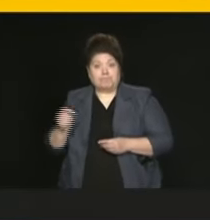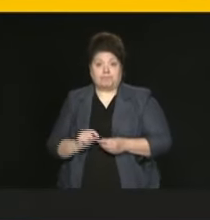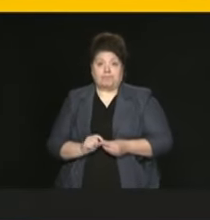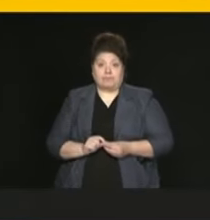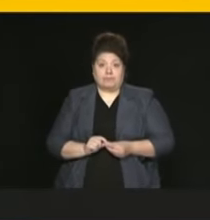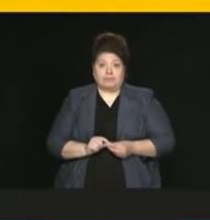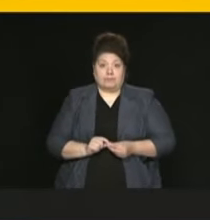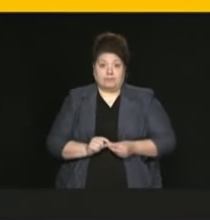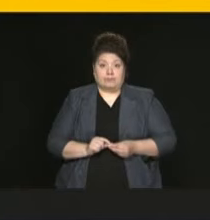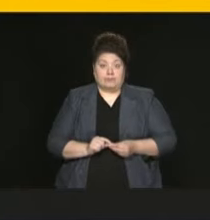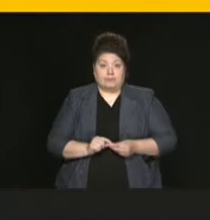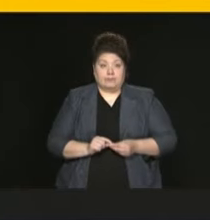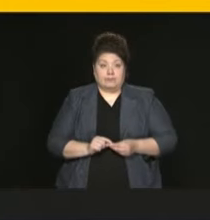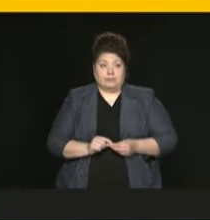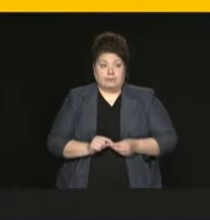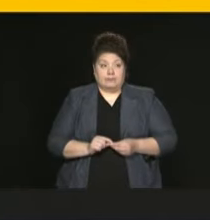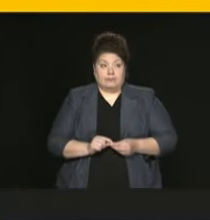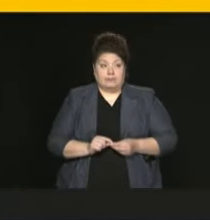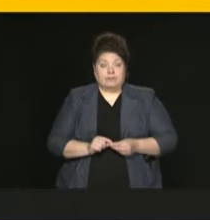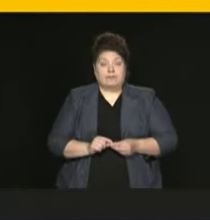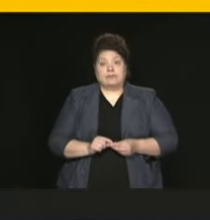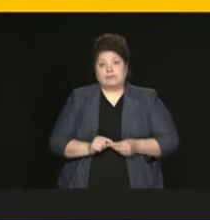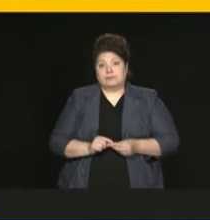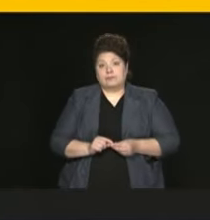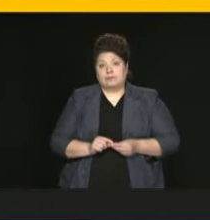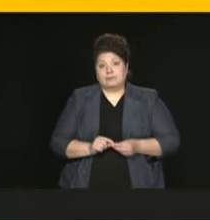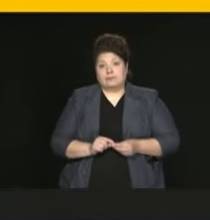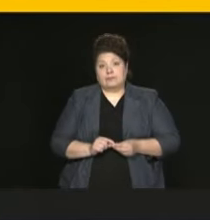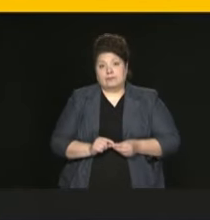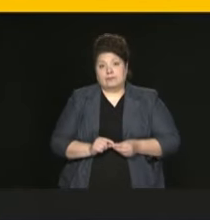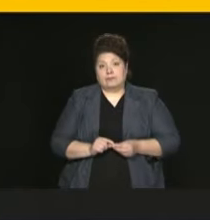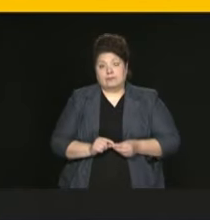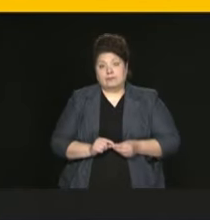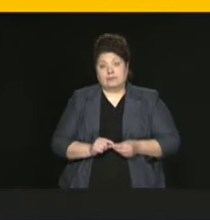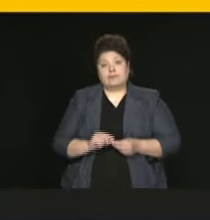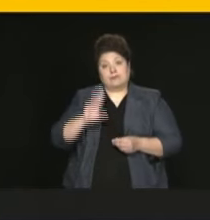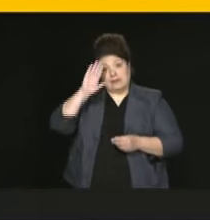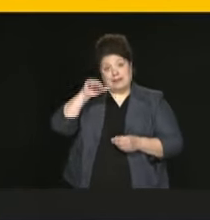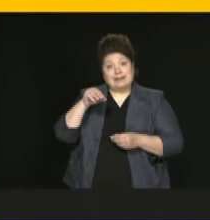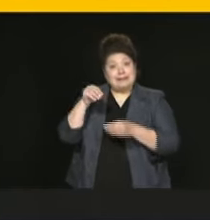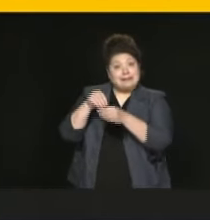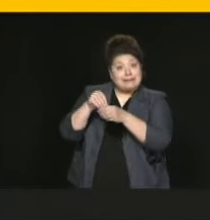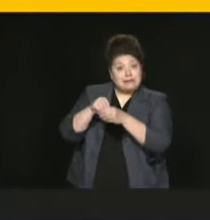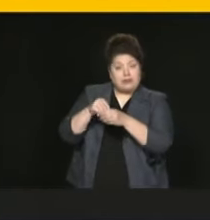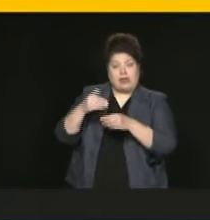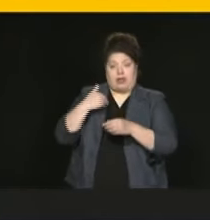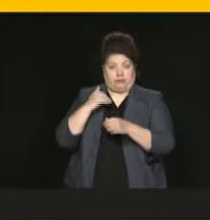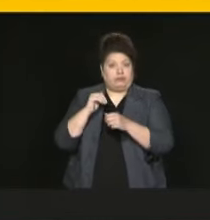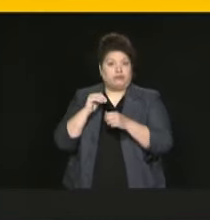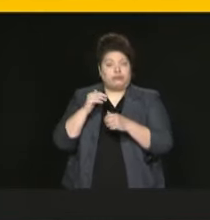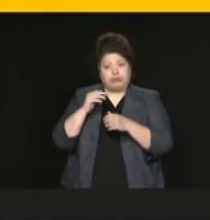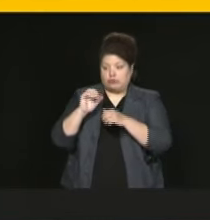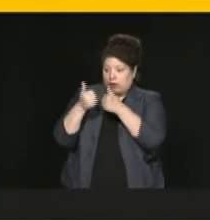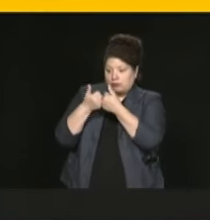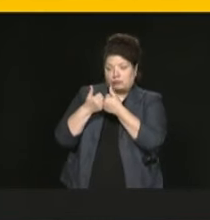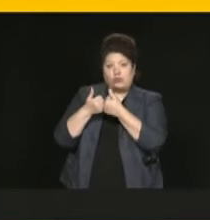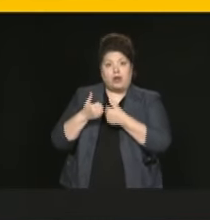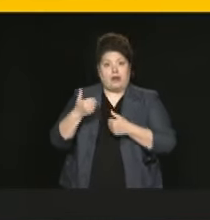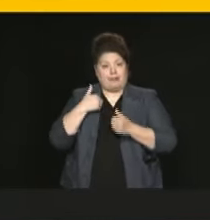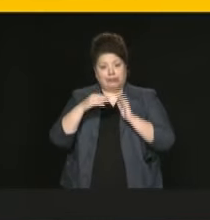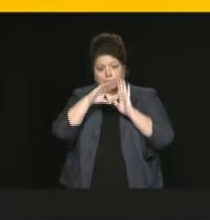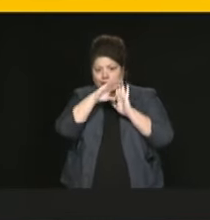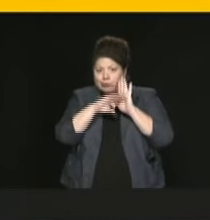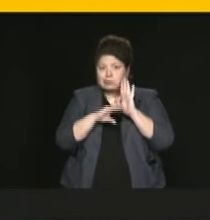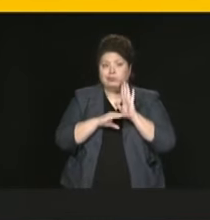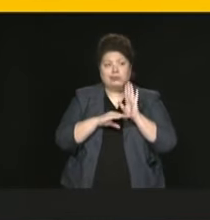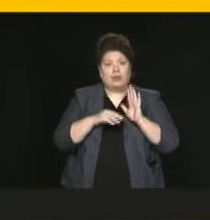We know that there are challenges, even structural challenges. Sometimes in institutions there are two, three, four